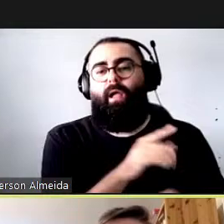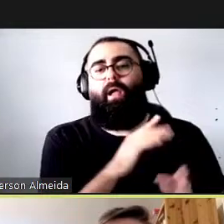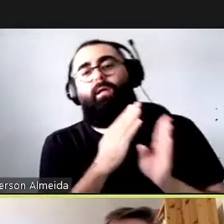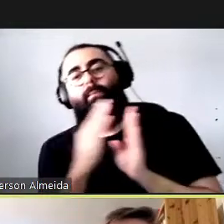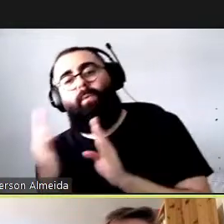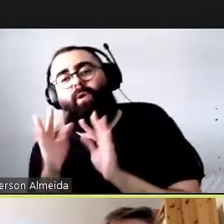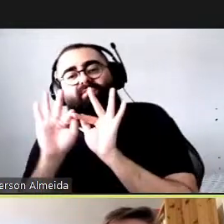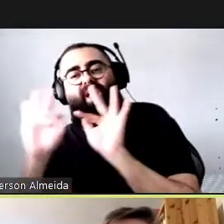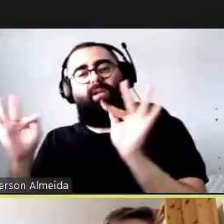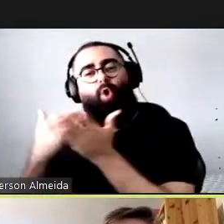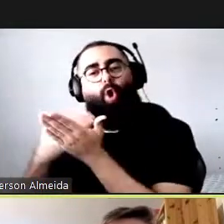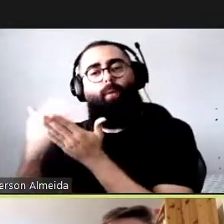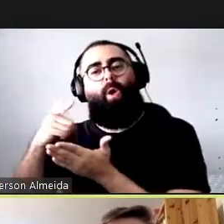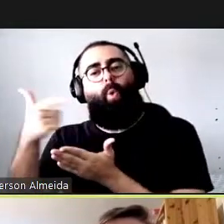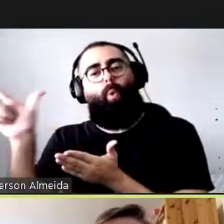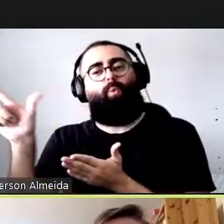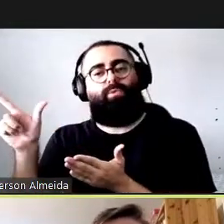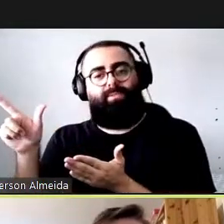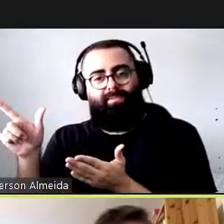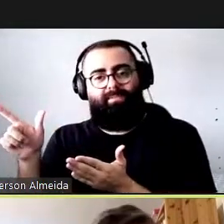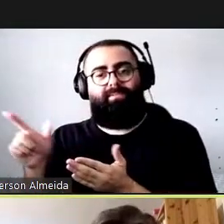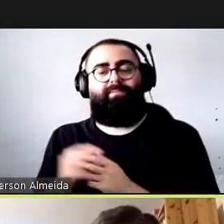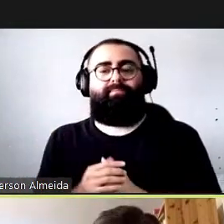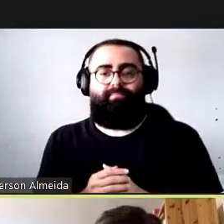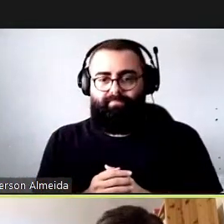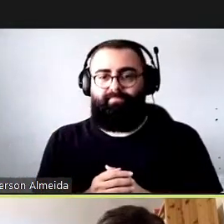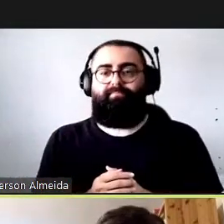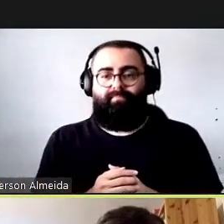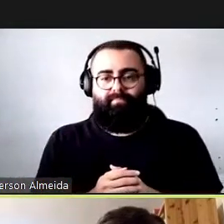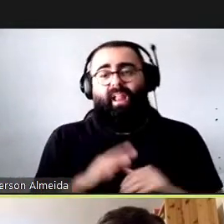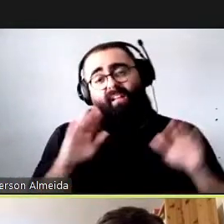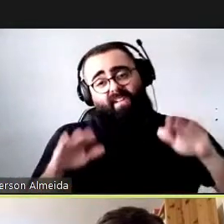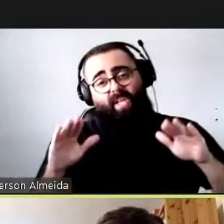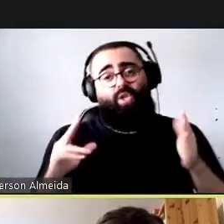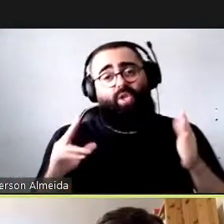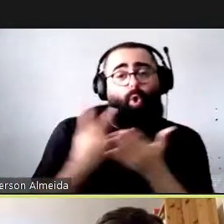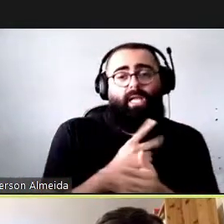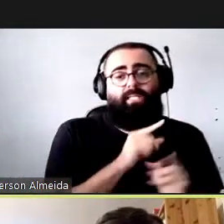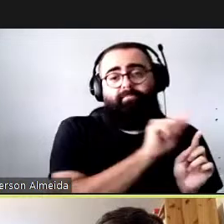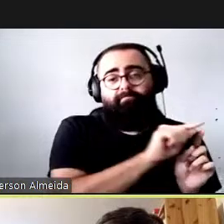between prosody and co-speech gesture.